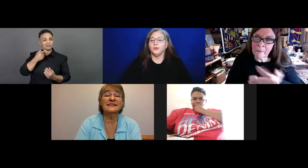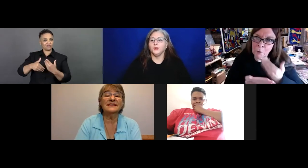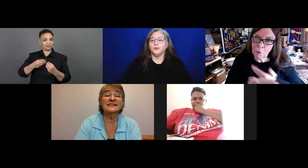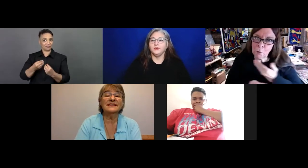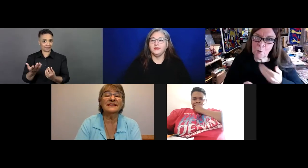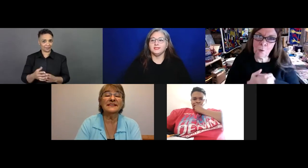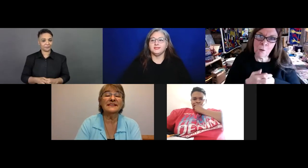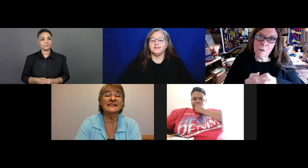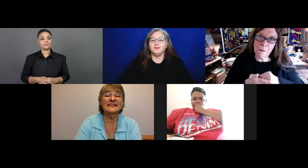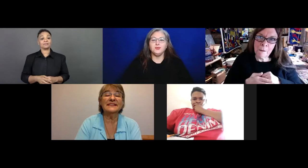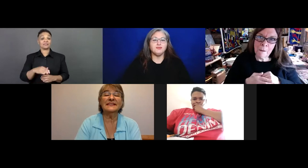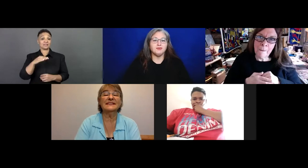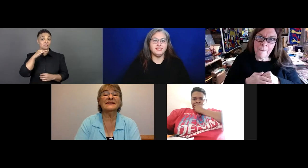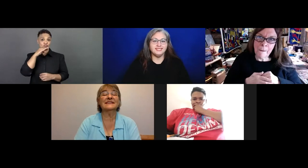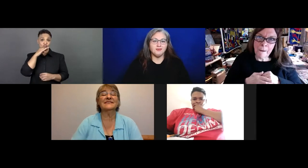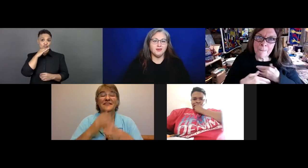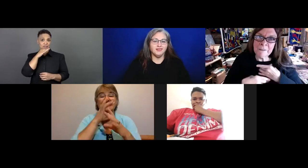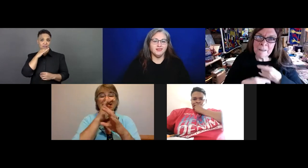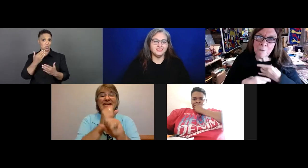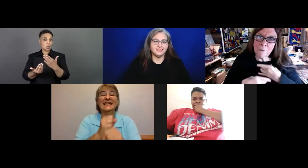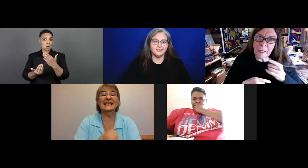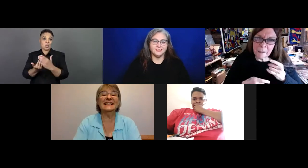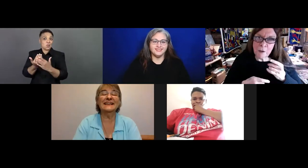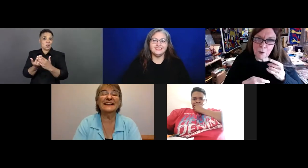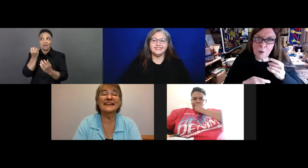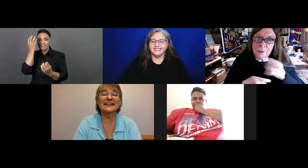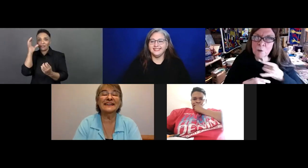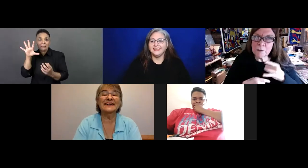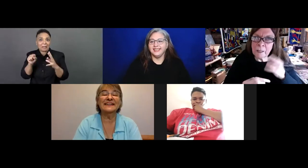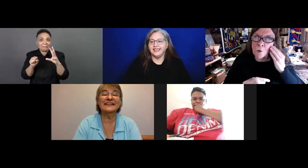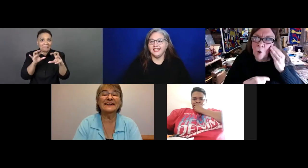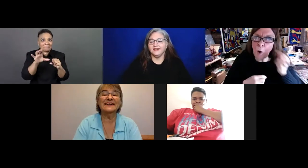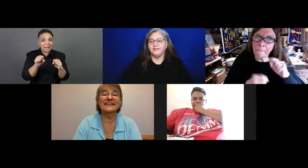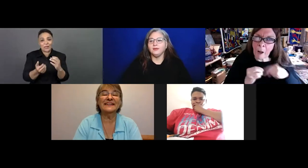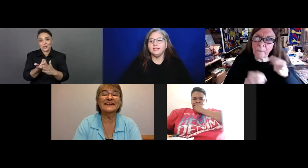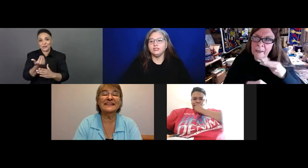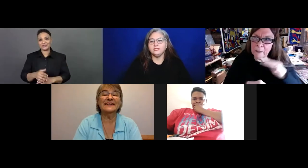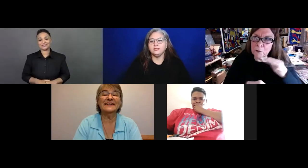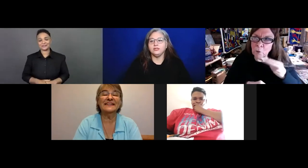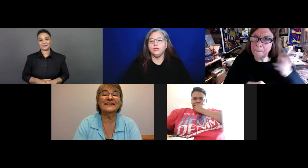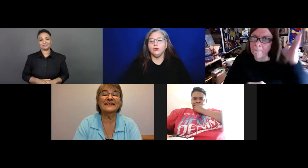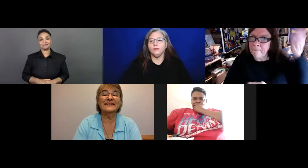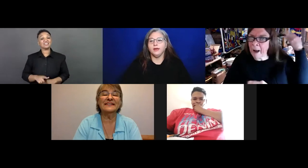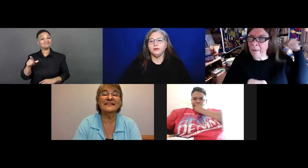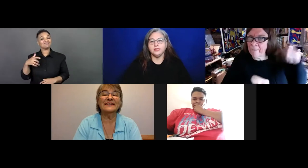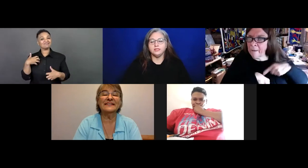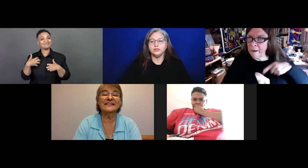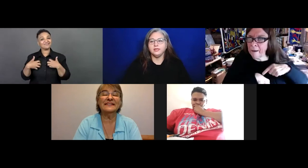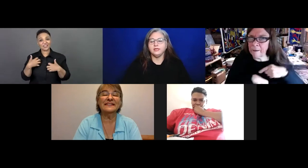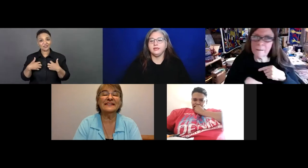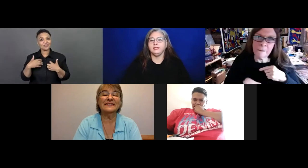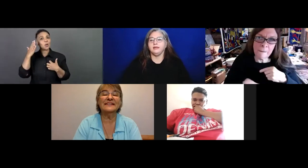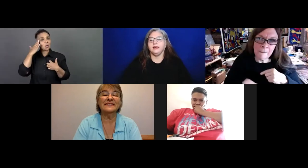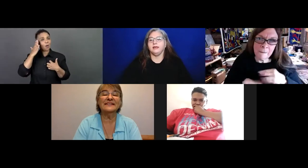So that's some new information that we all just learned. Very interesting to know about your